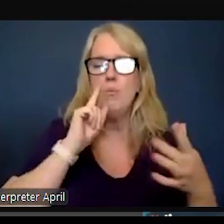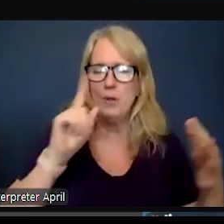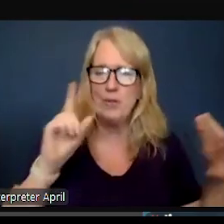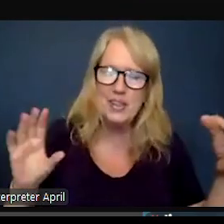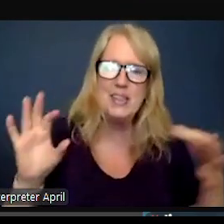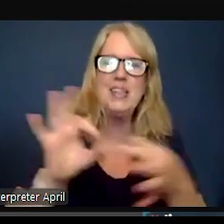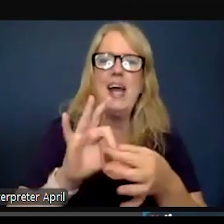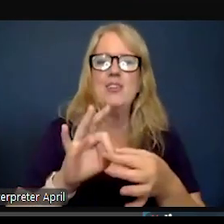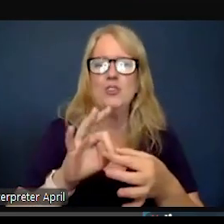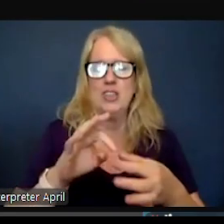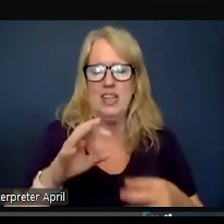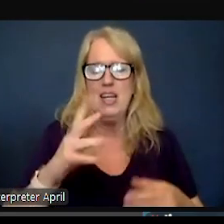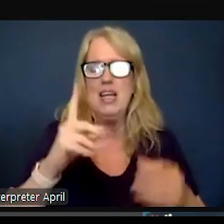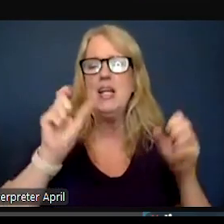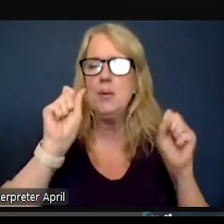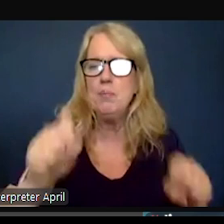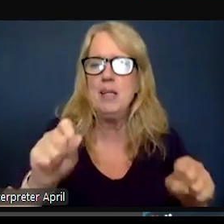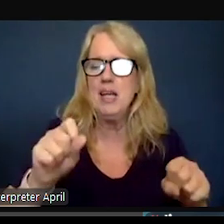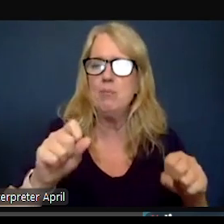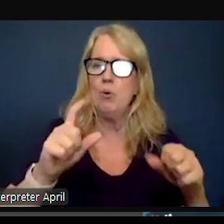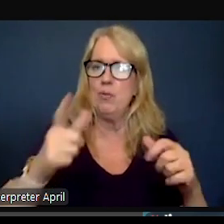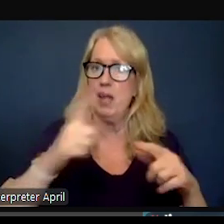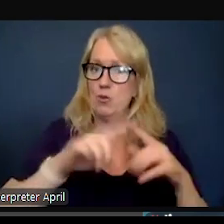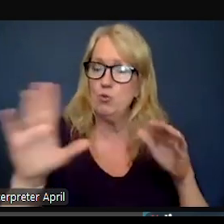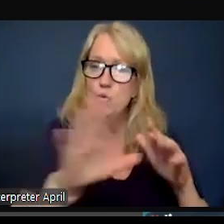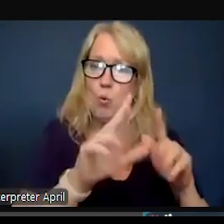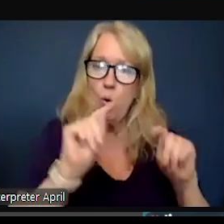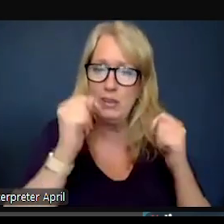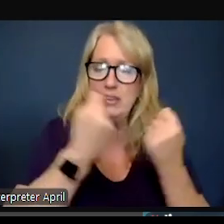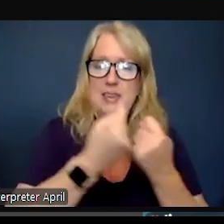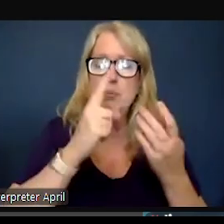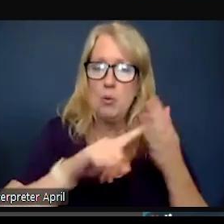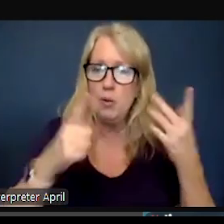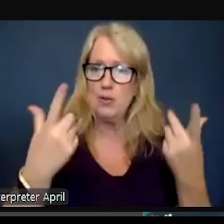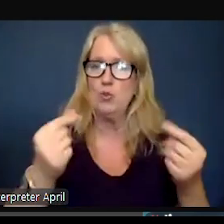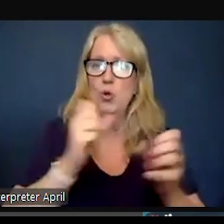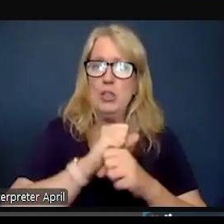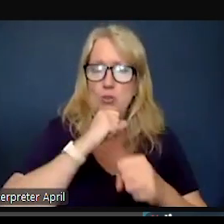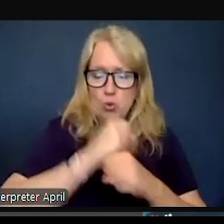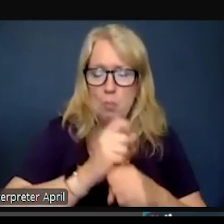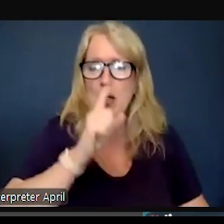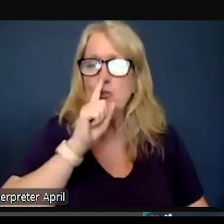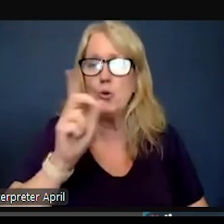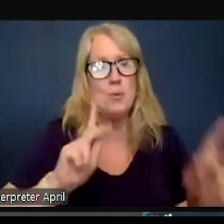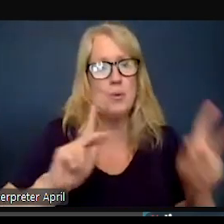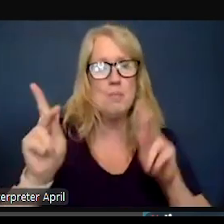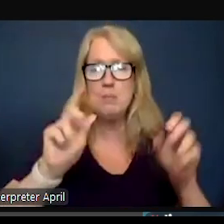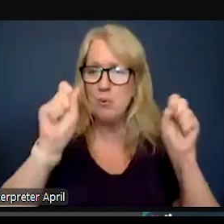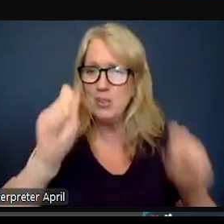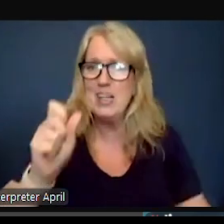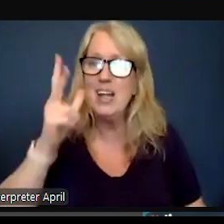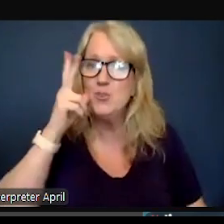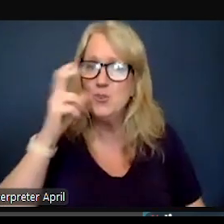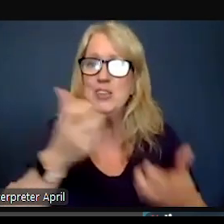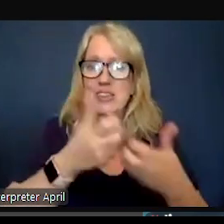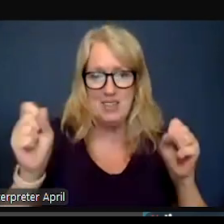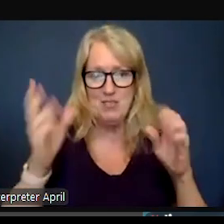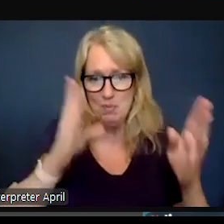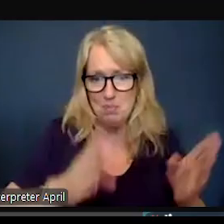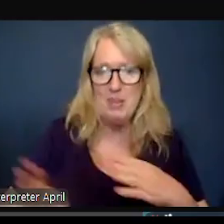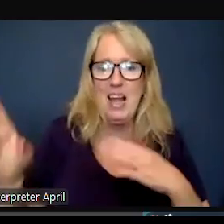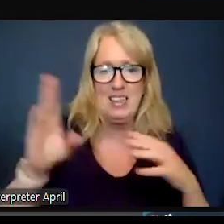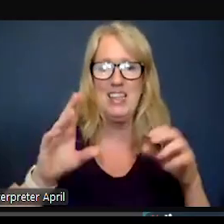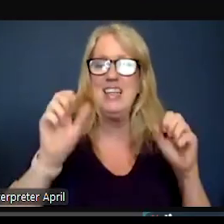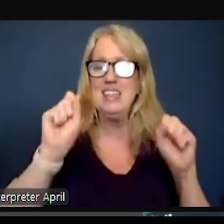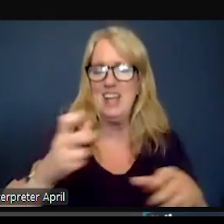to the meaningful work that you and your teams are doing, and making sure people are best able to use safety plans. People are best able